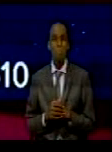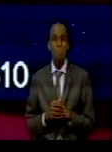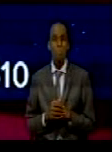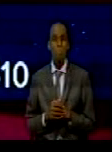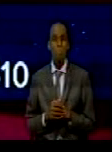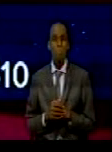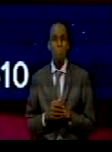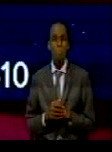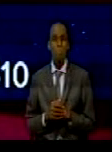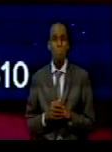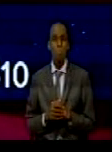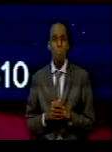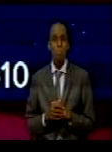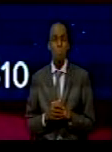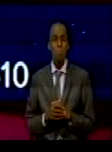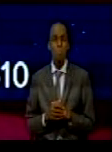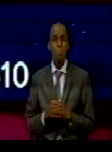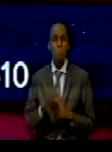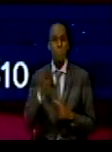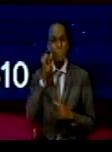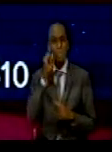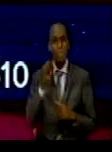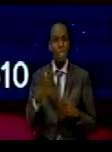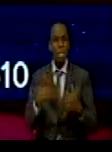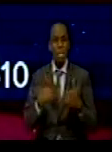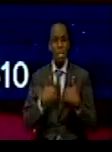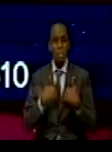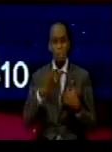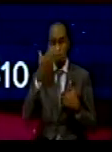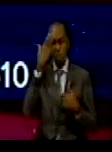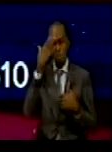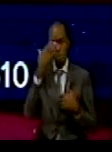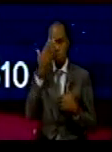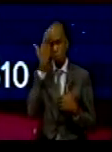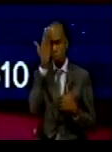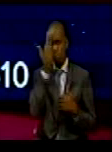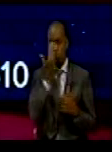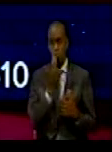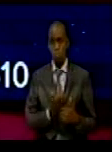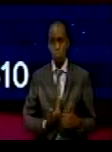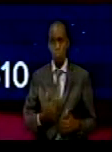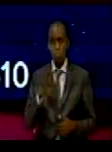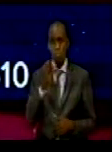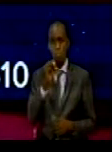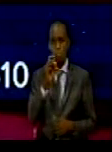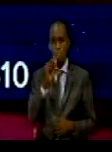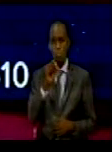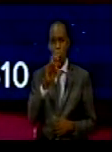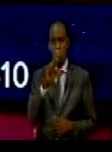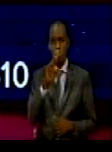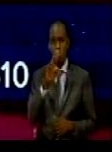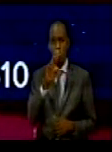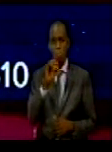Sunday. She had stroke for 2 years now.